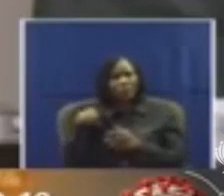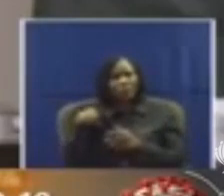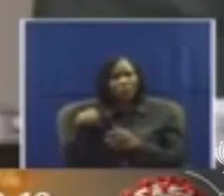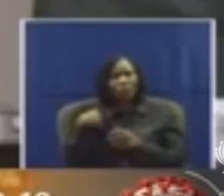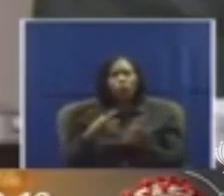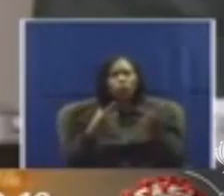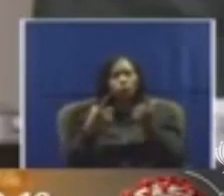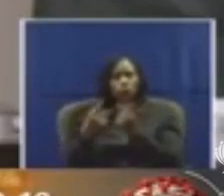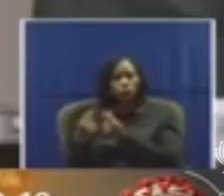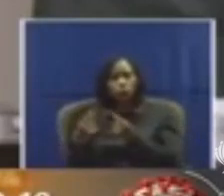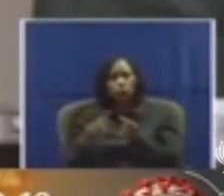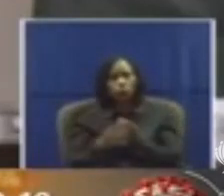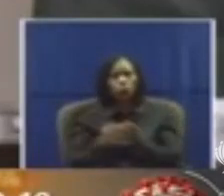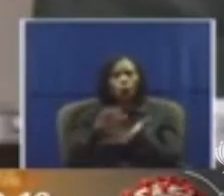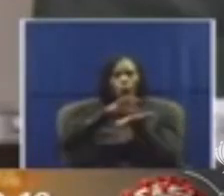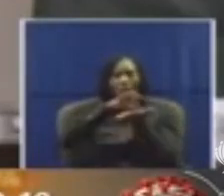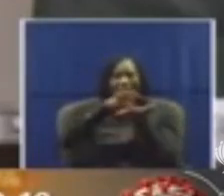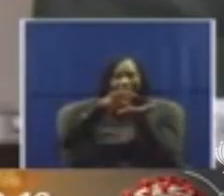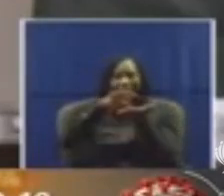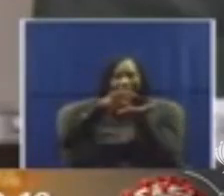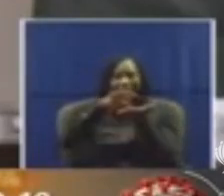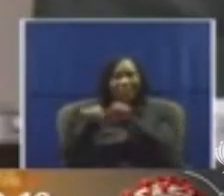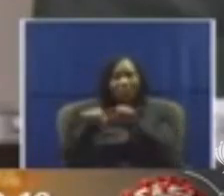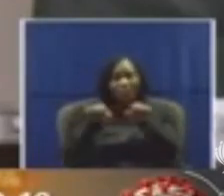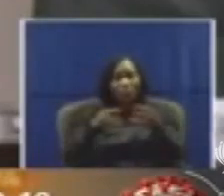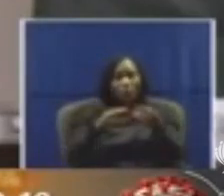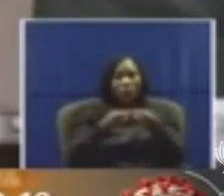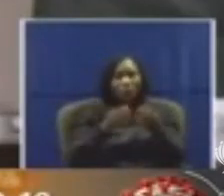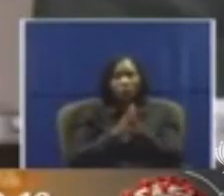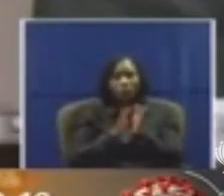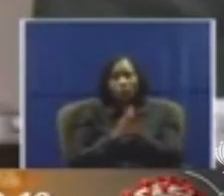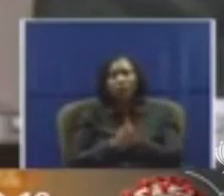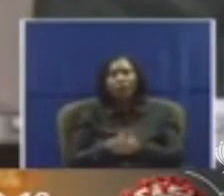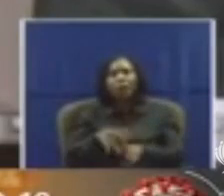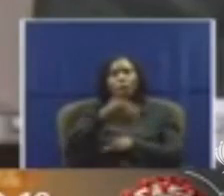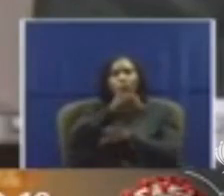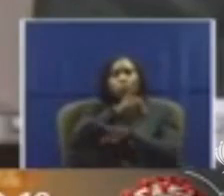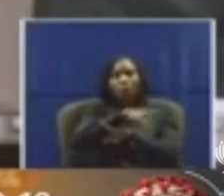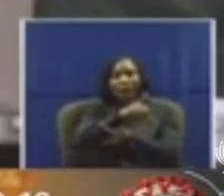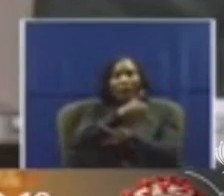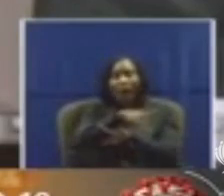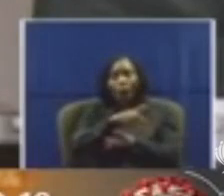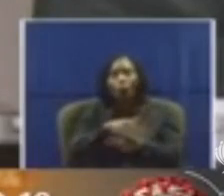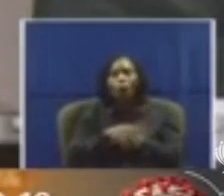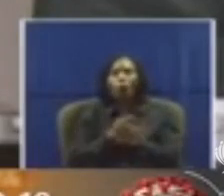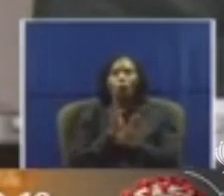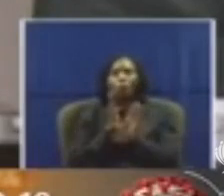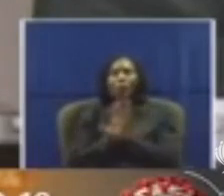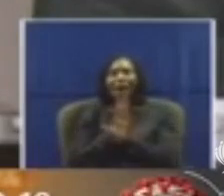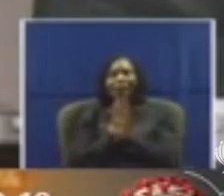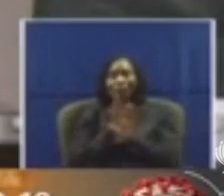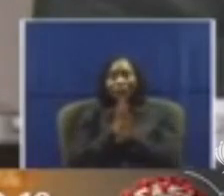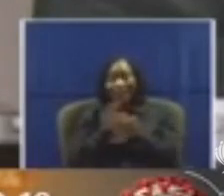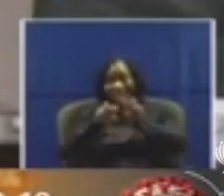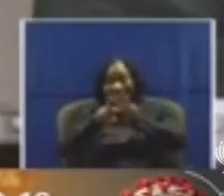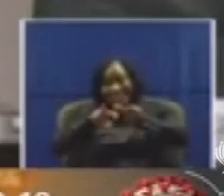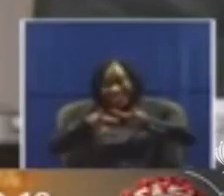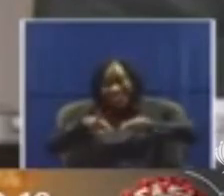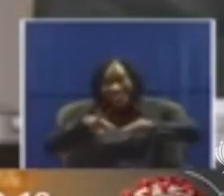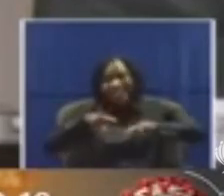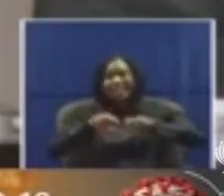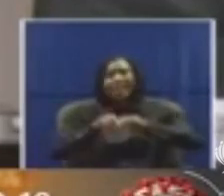2 million contractual agreement with a private forensic company, whereas NEFSA's investigation